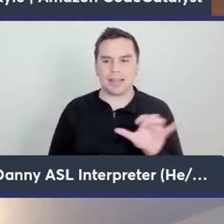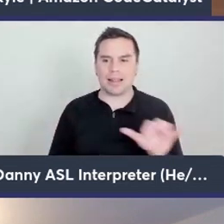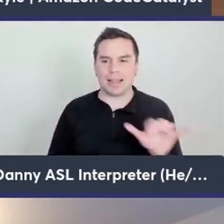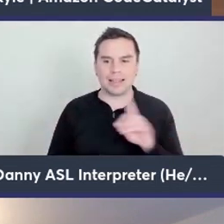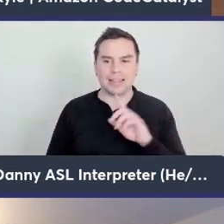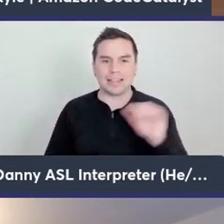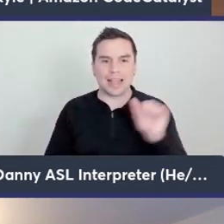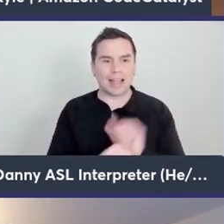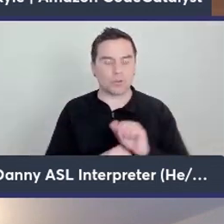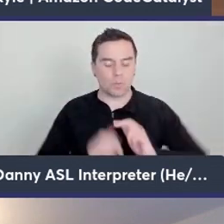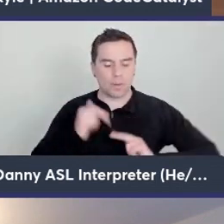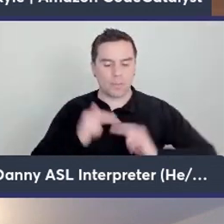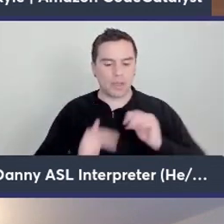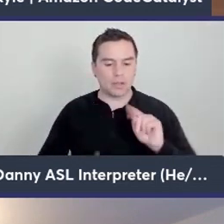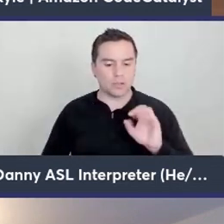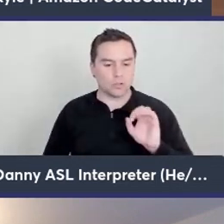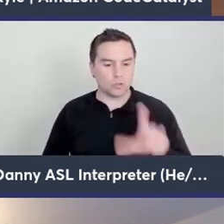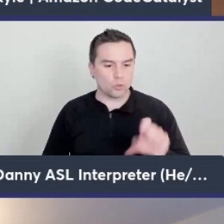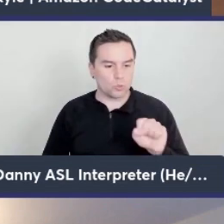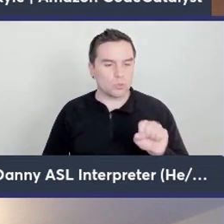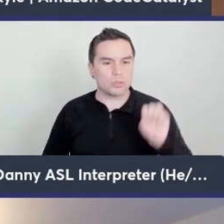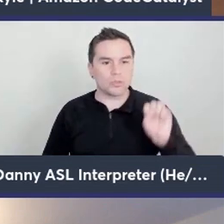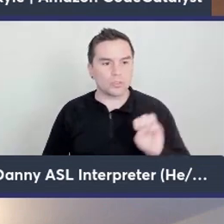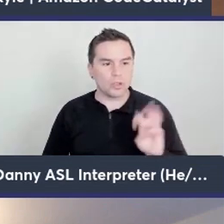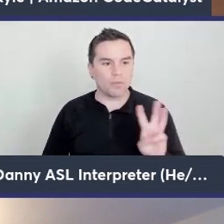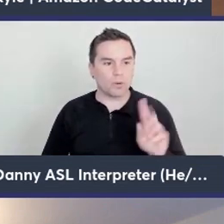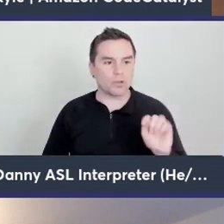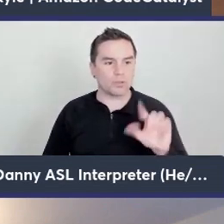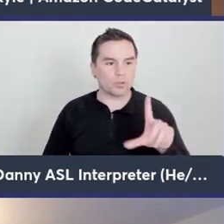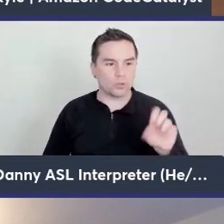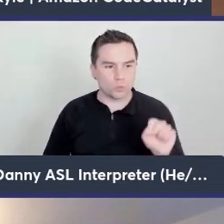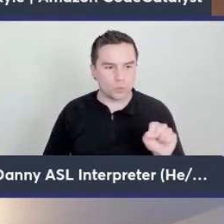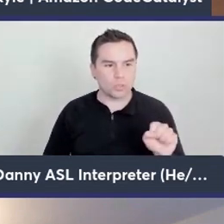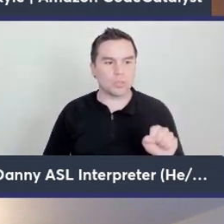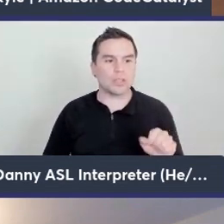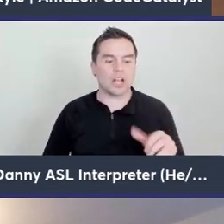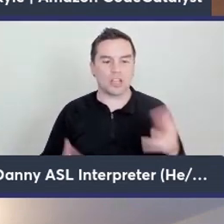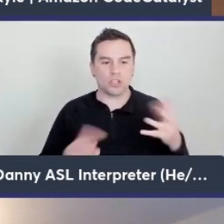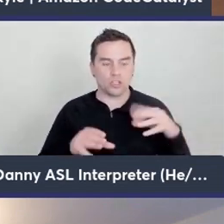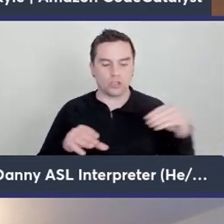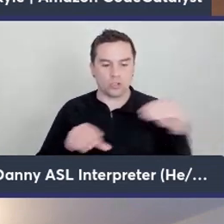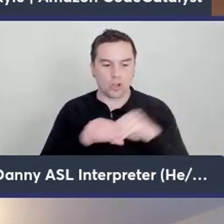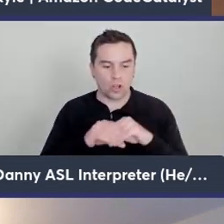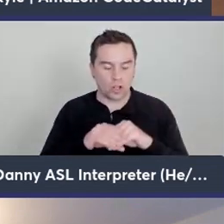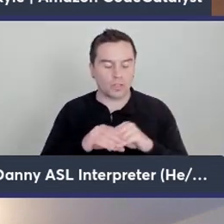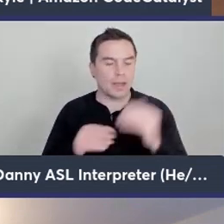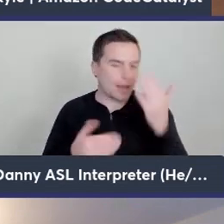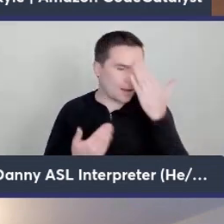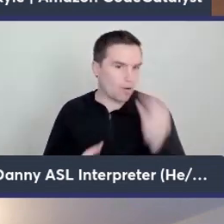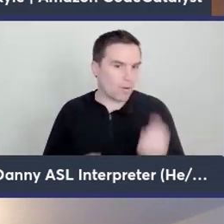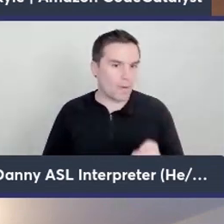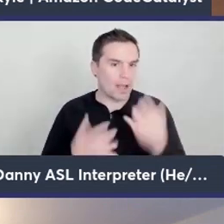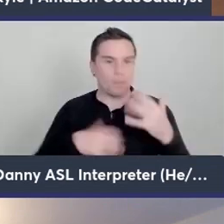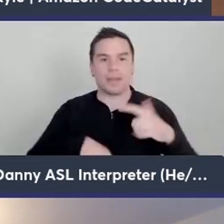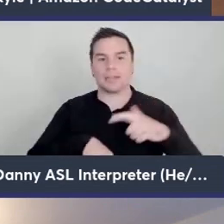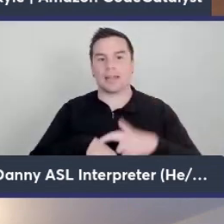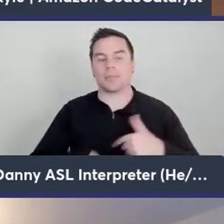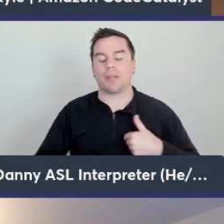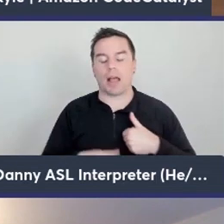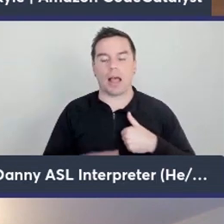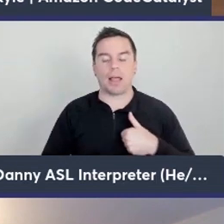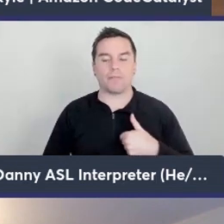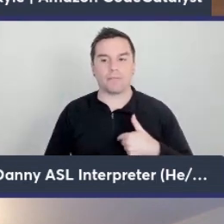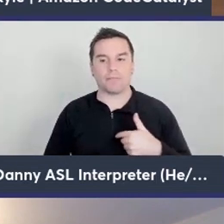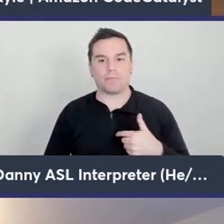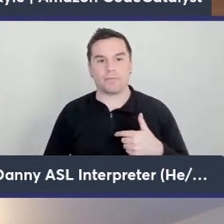build tools, software tools that are installed on that dev environment. I don't know how many times I have run into, I just